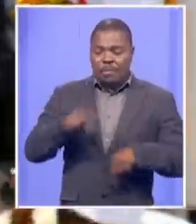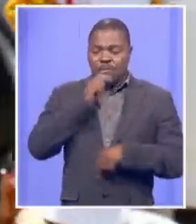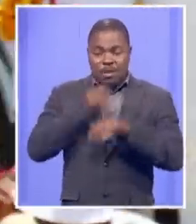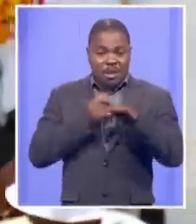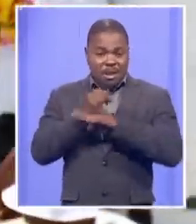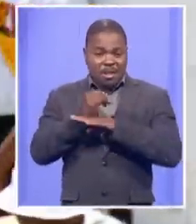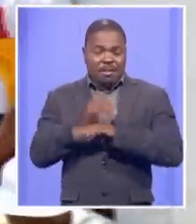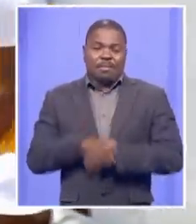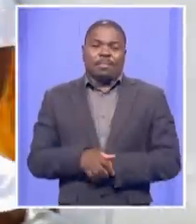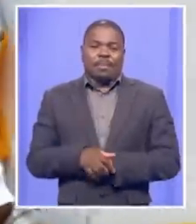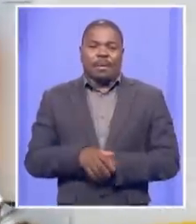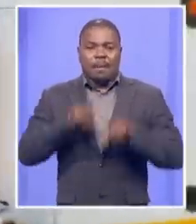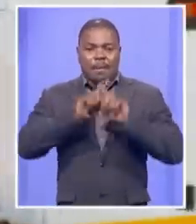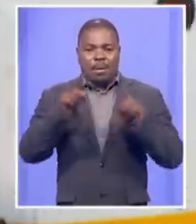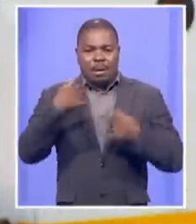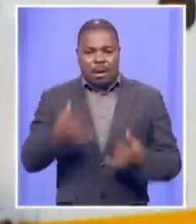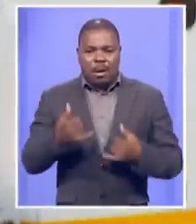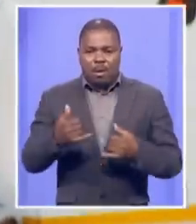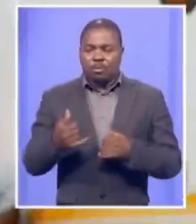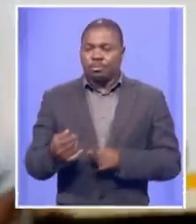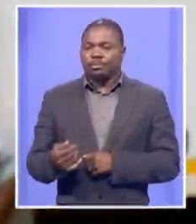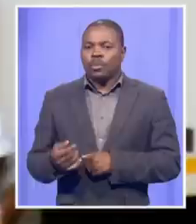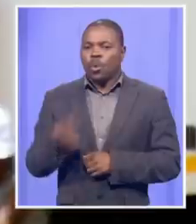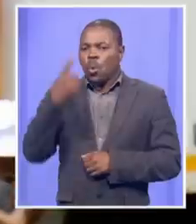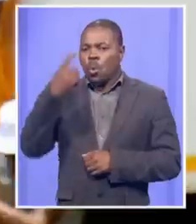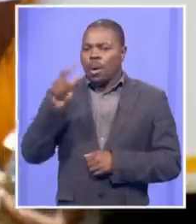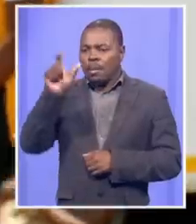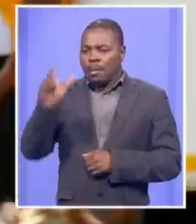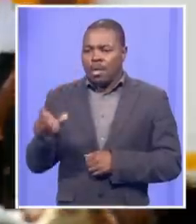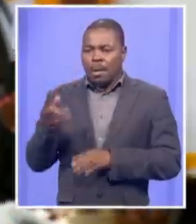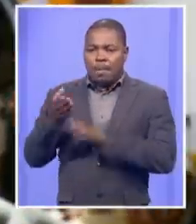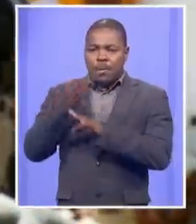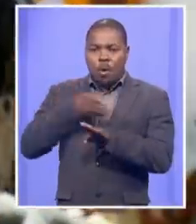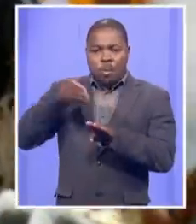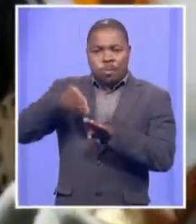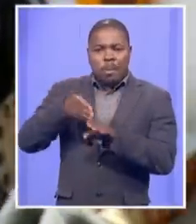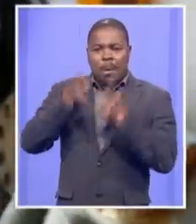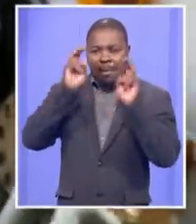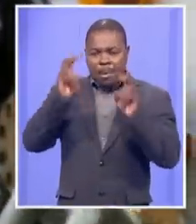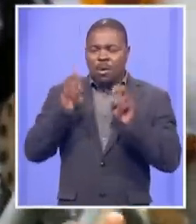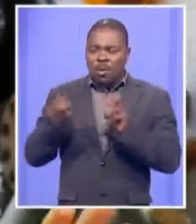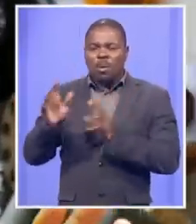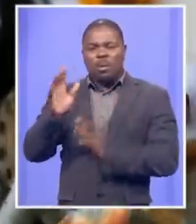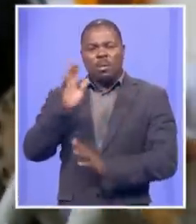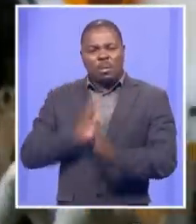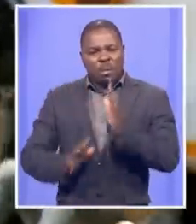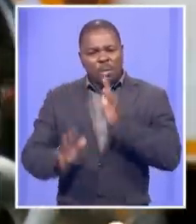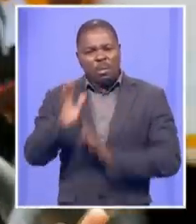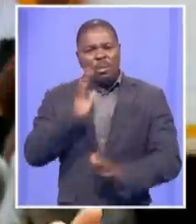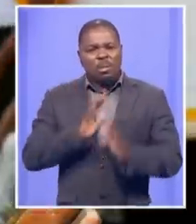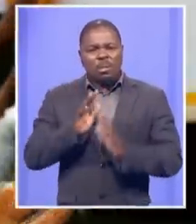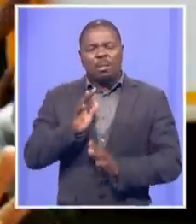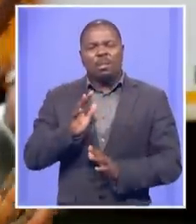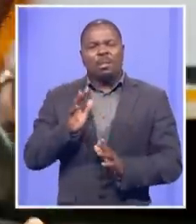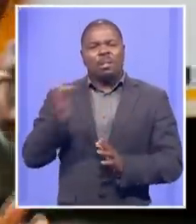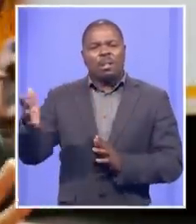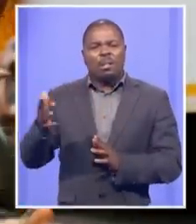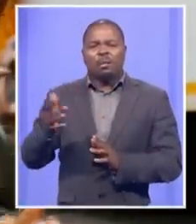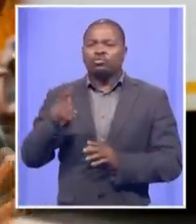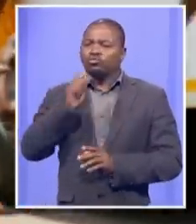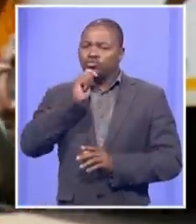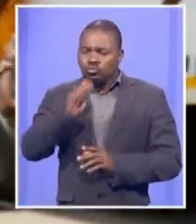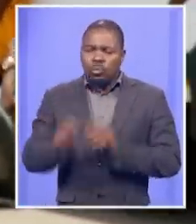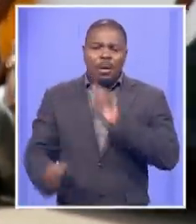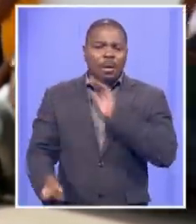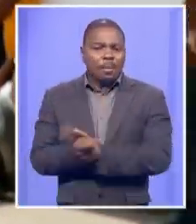I understand. But I am joined by one of the passengers here, and he's just going to tell me exactly what is it that